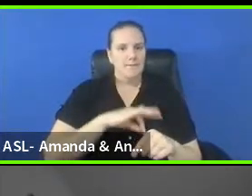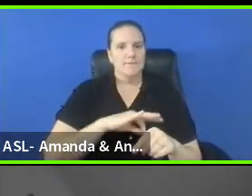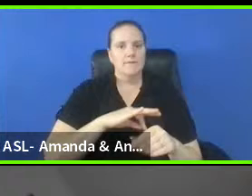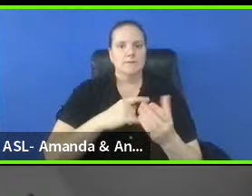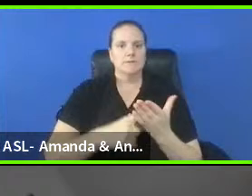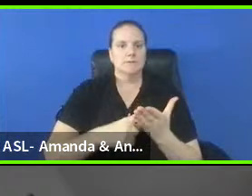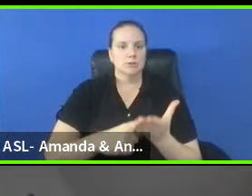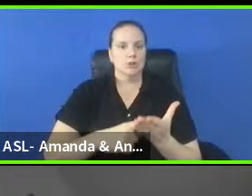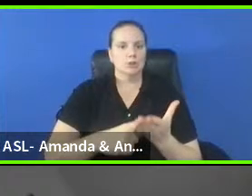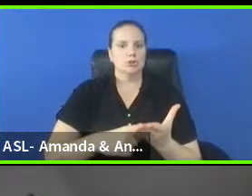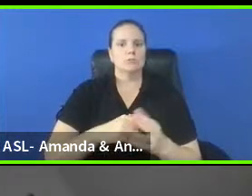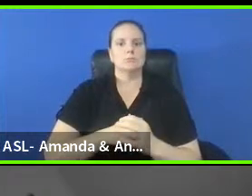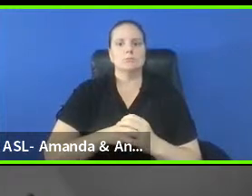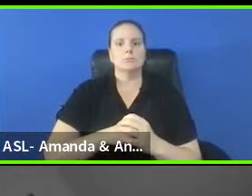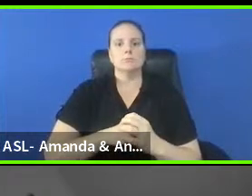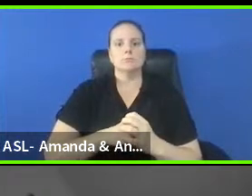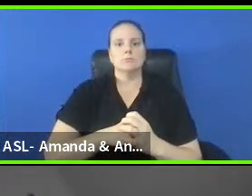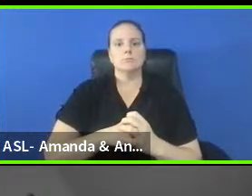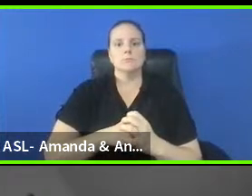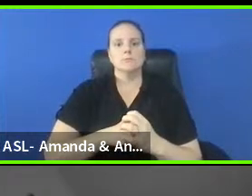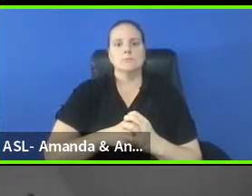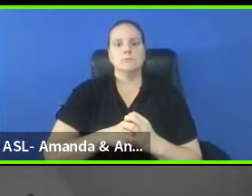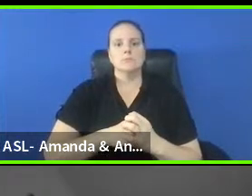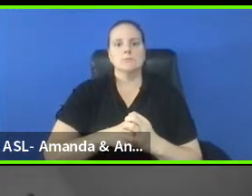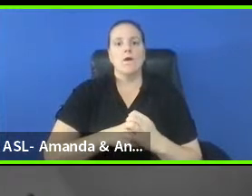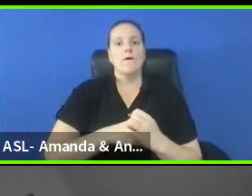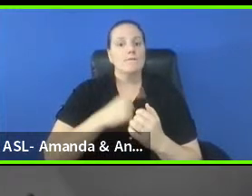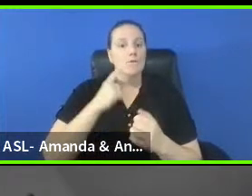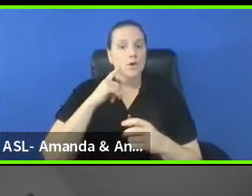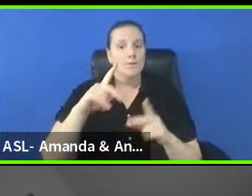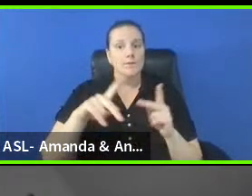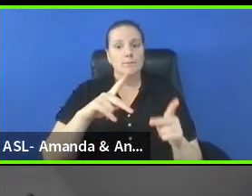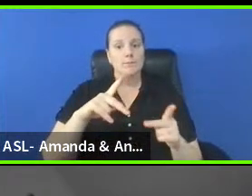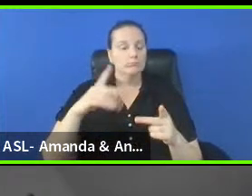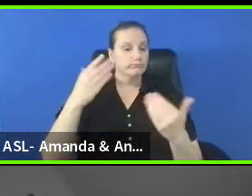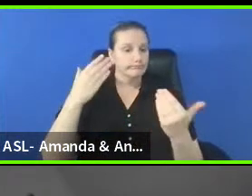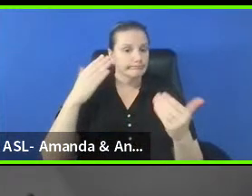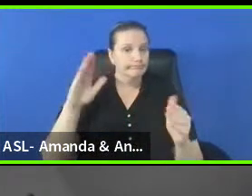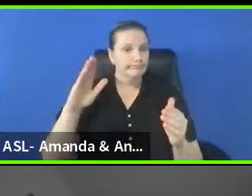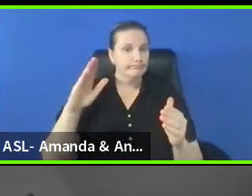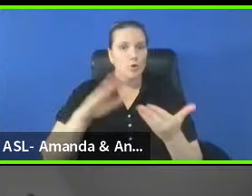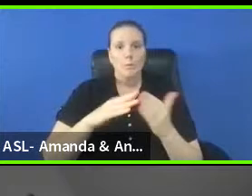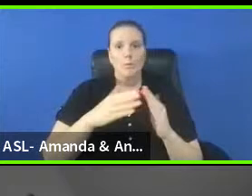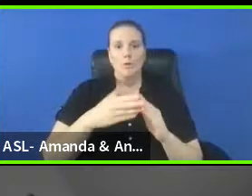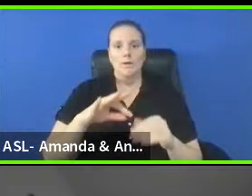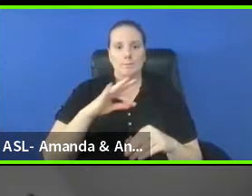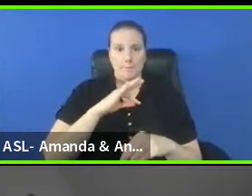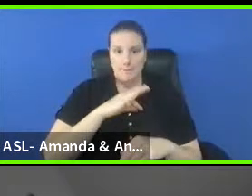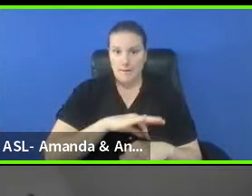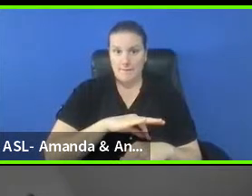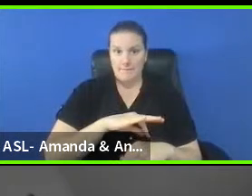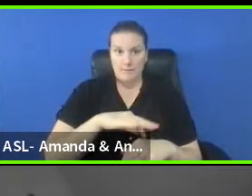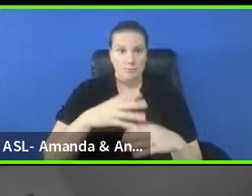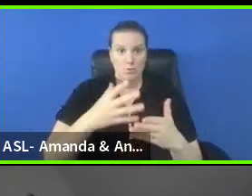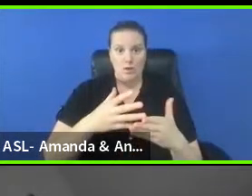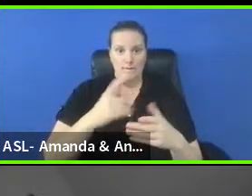discussions. And so for those of you who are unfamiliar with community benefits in a transportation